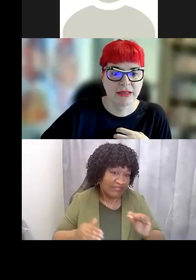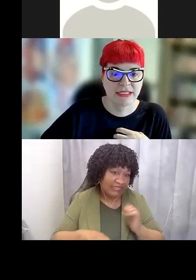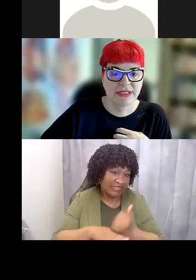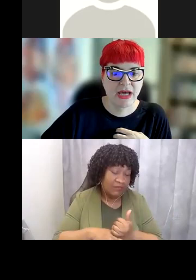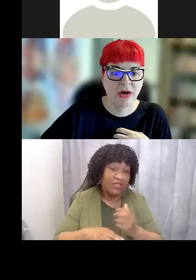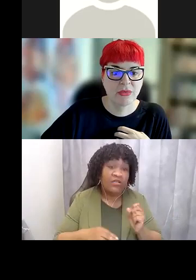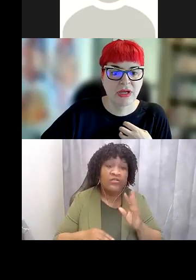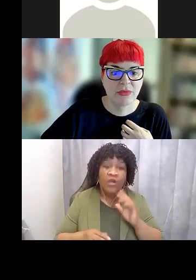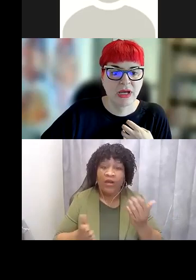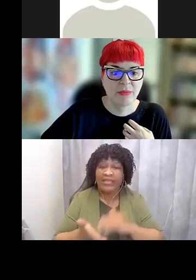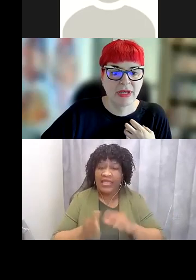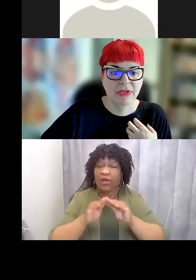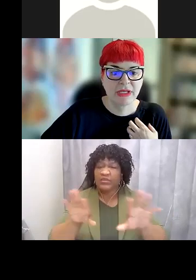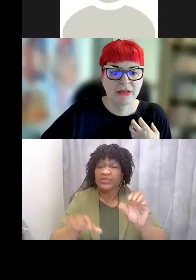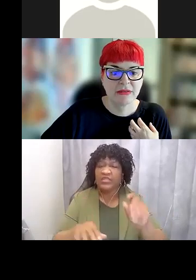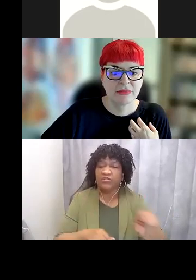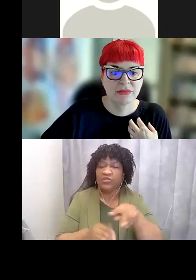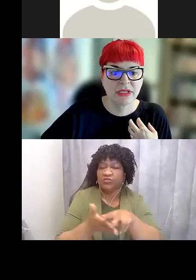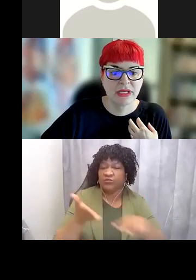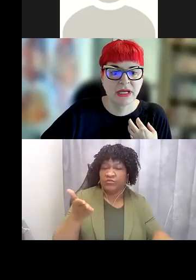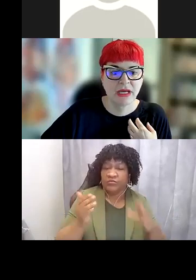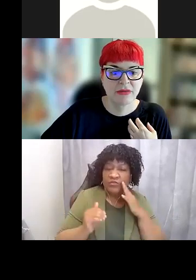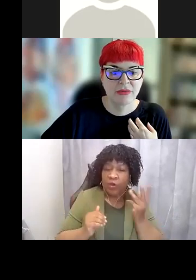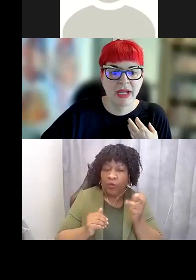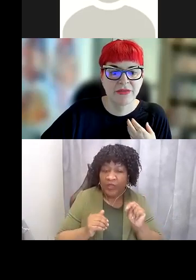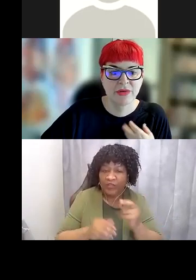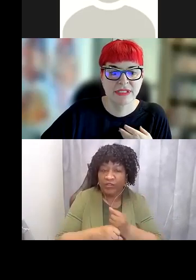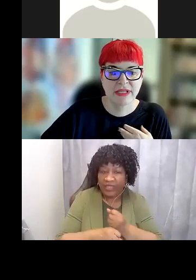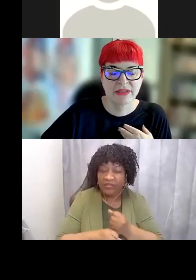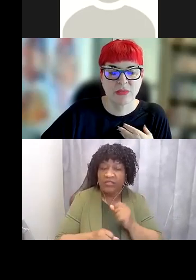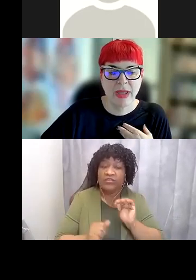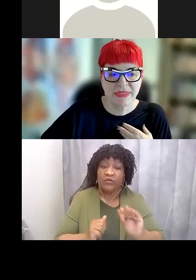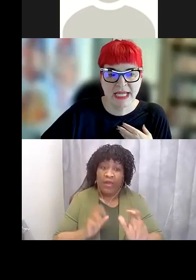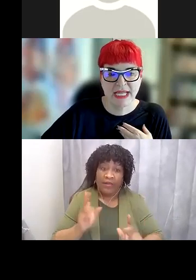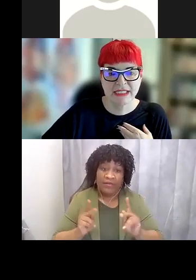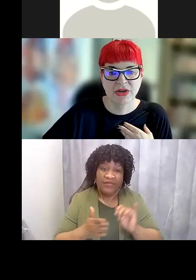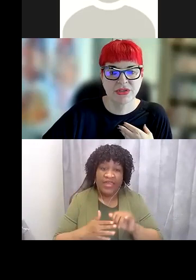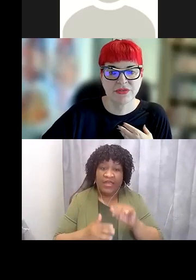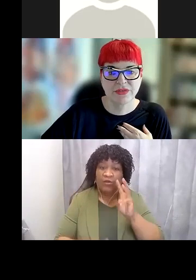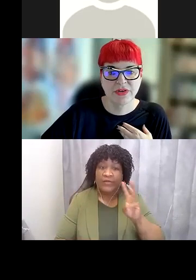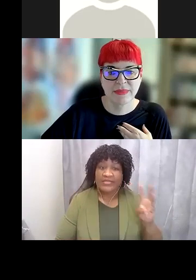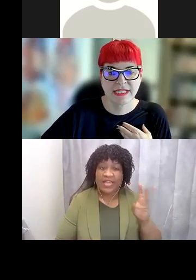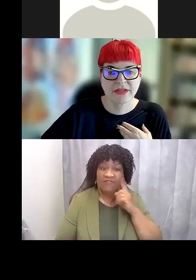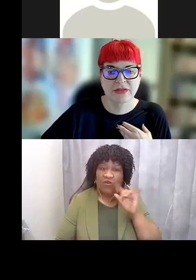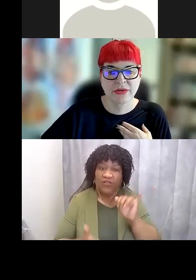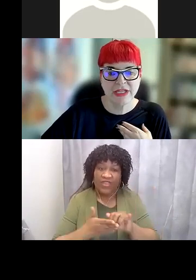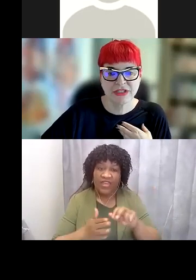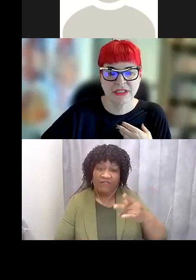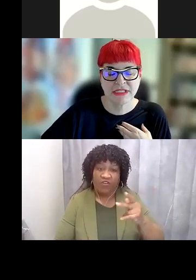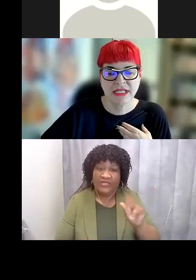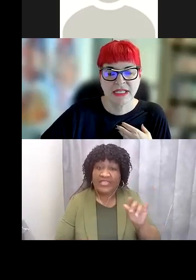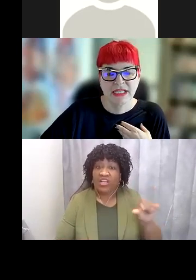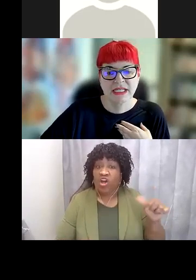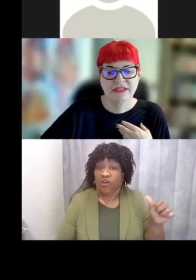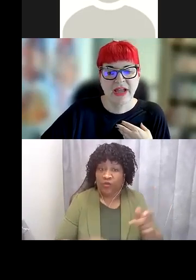Again, I'll send this out, but I'm going to remind folks that the website to go to for pharmacy and other